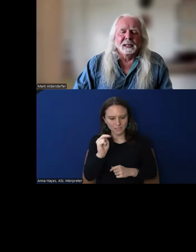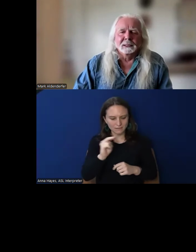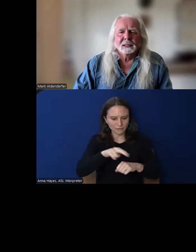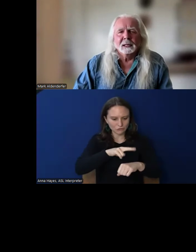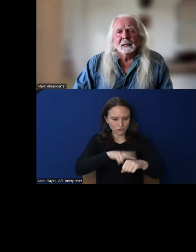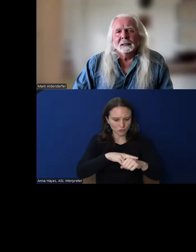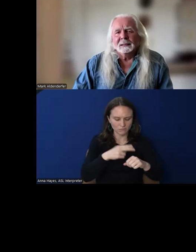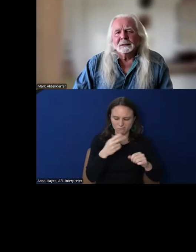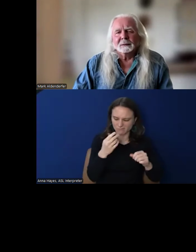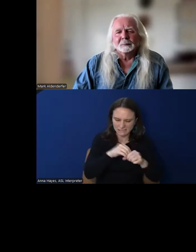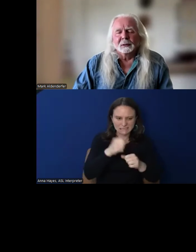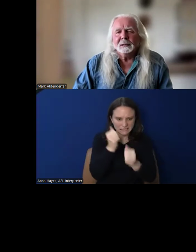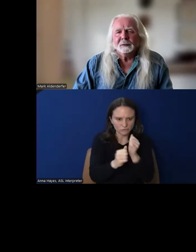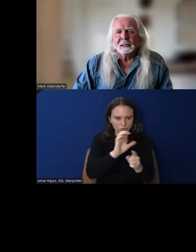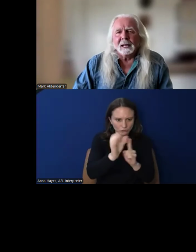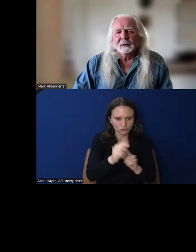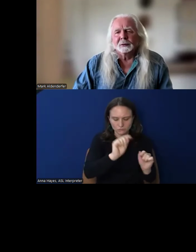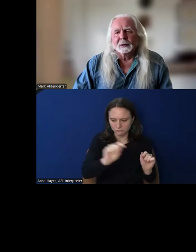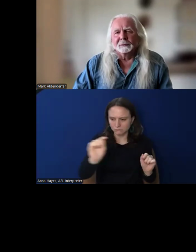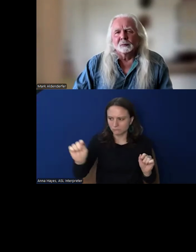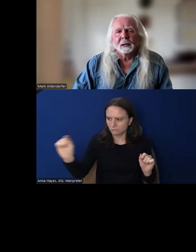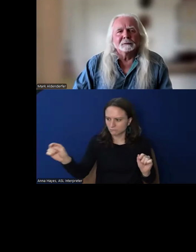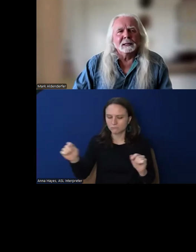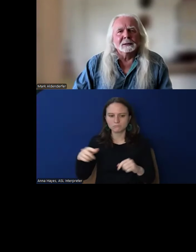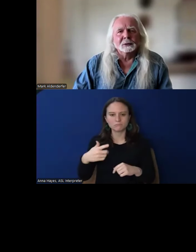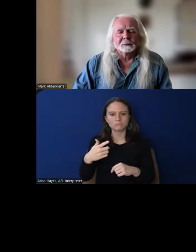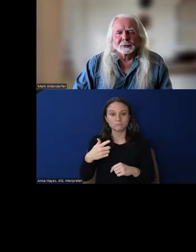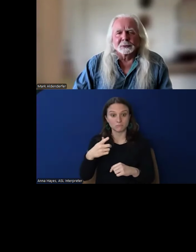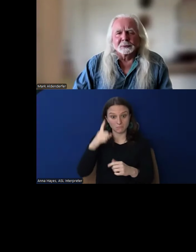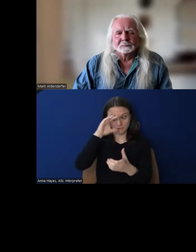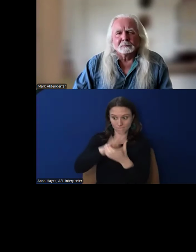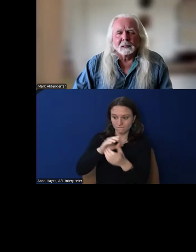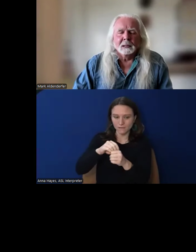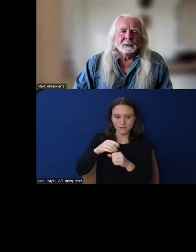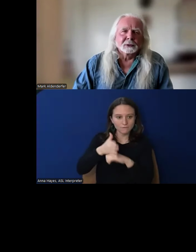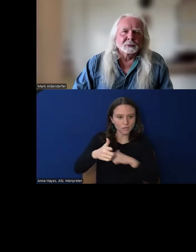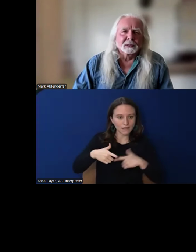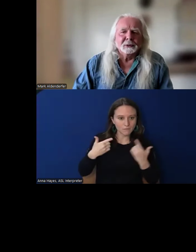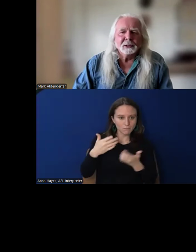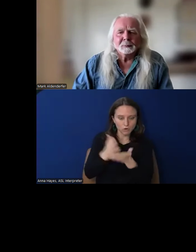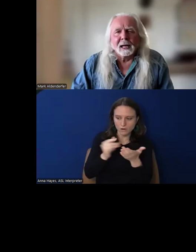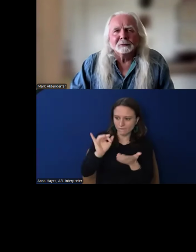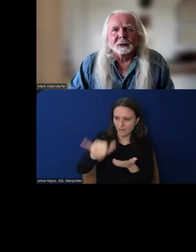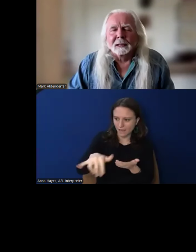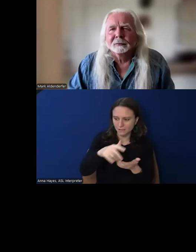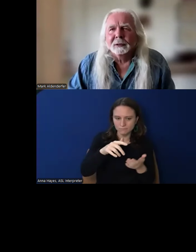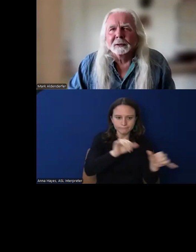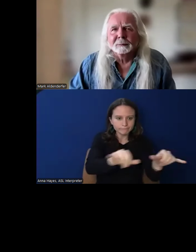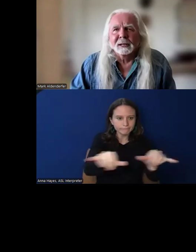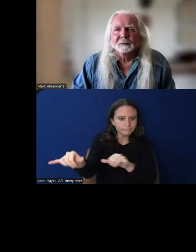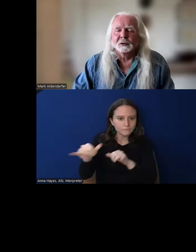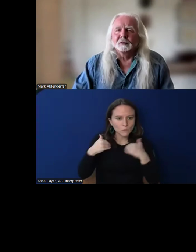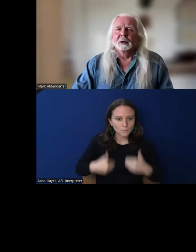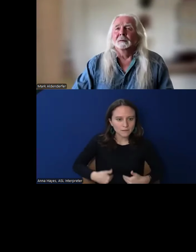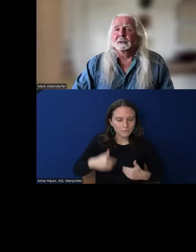in the past? Is the belief in an afterlife one of these universals? So when I think about an afterlife, and I think